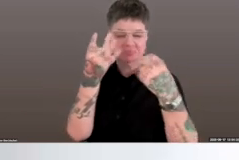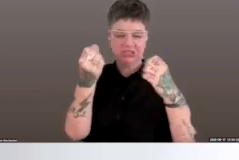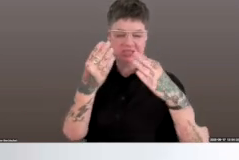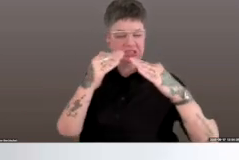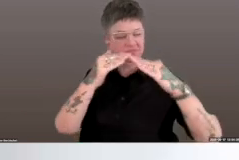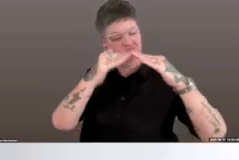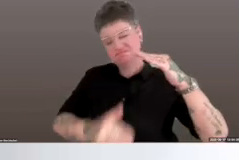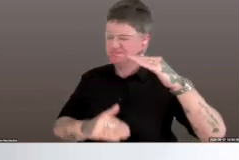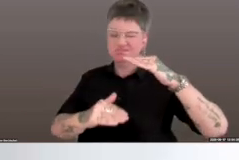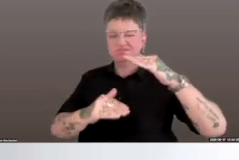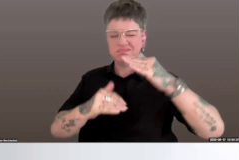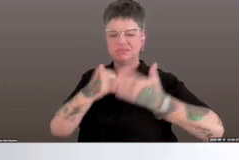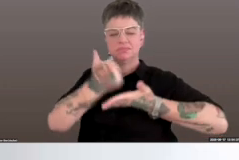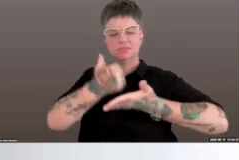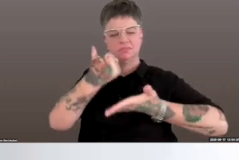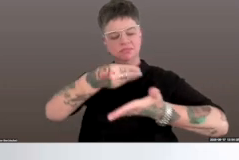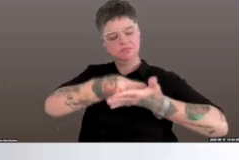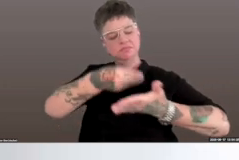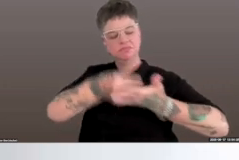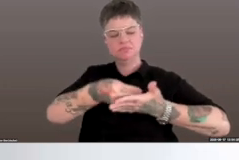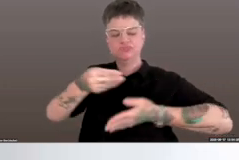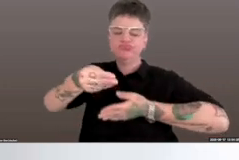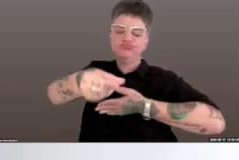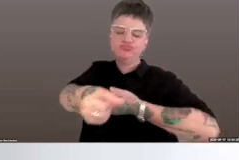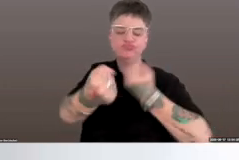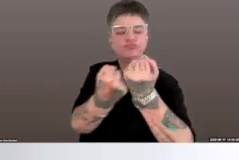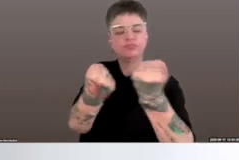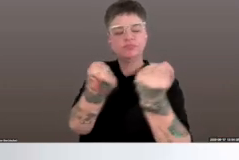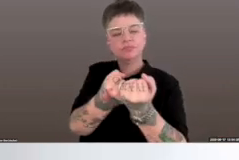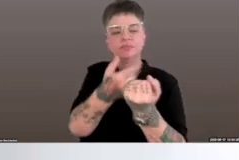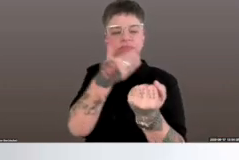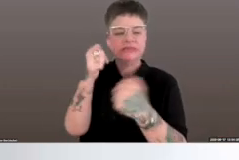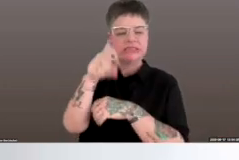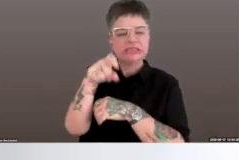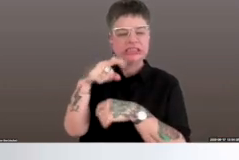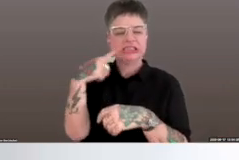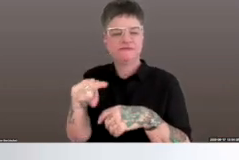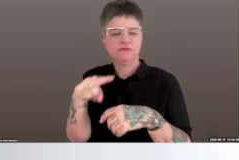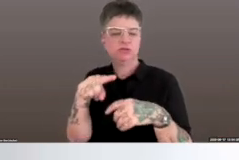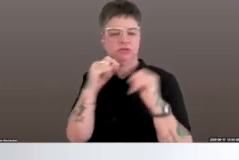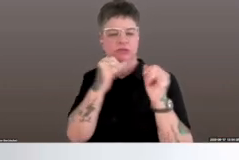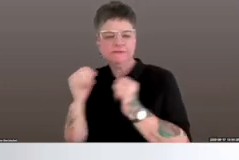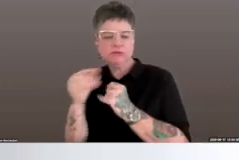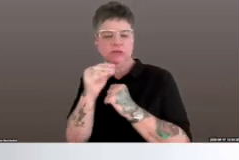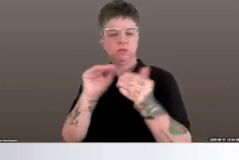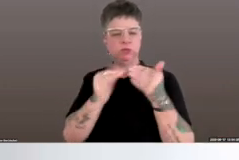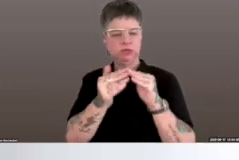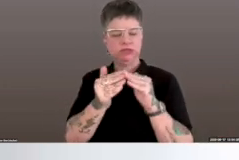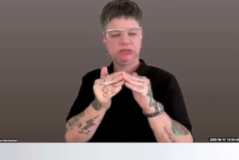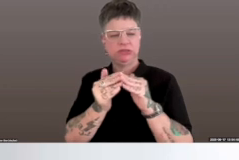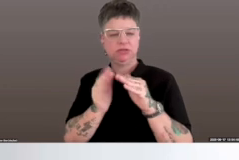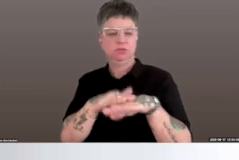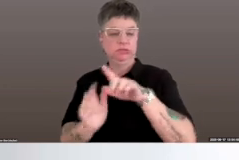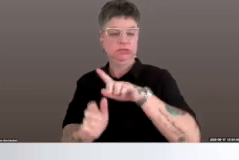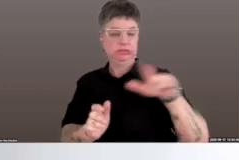to tailor investments to best meet the needs of different individuals and communities. So first, on the left side of the circle, we have the